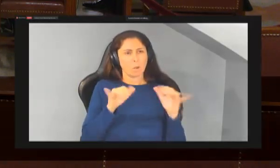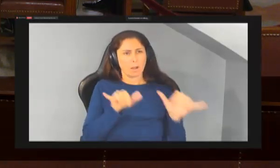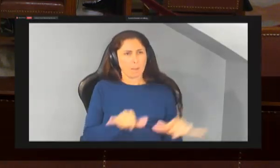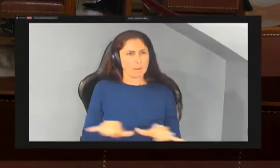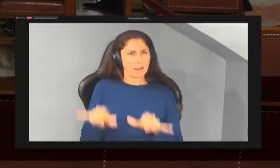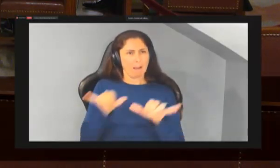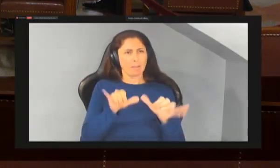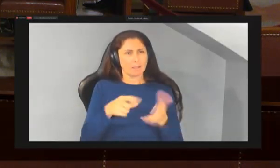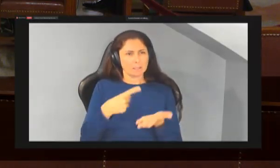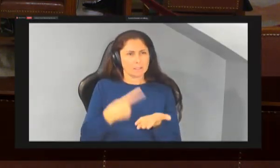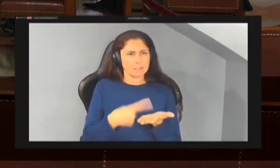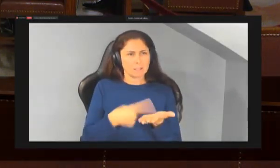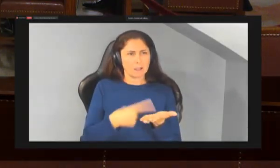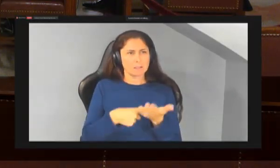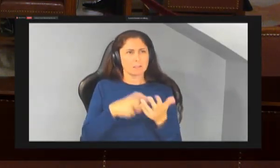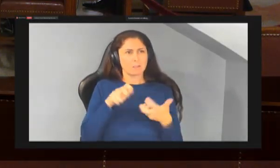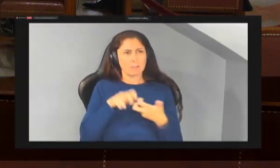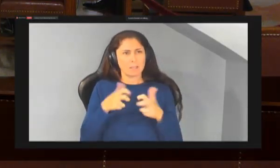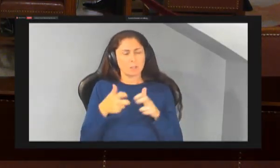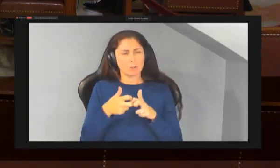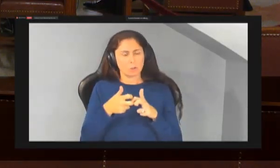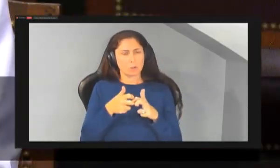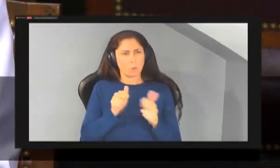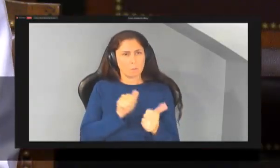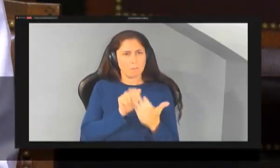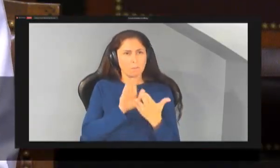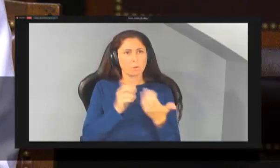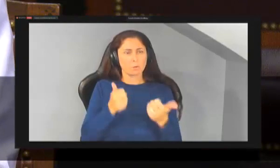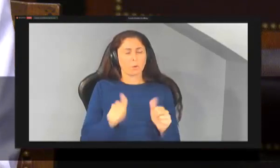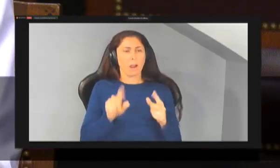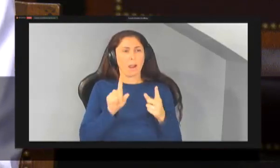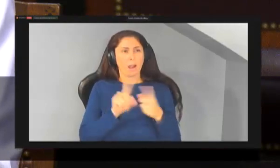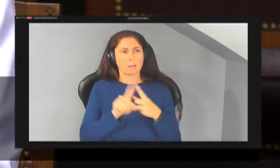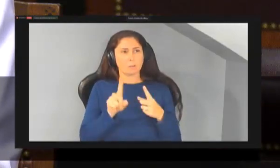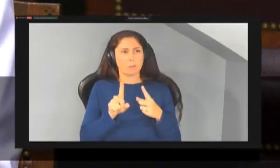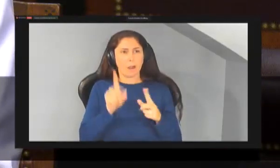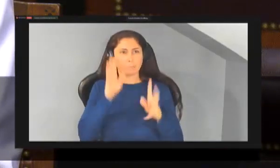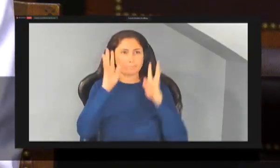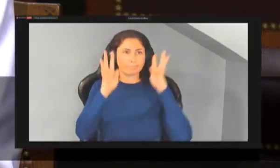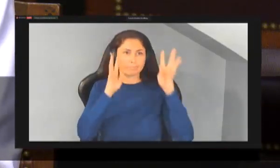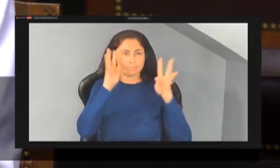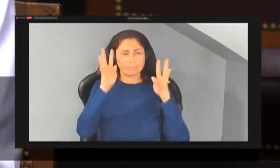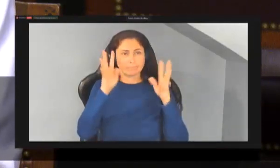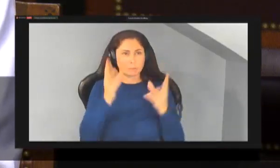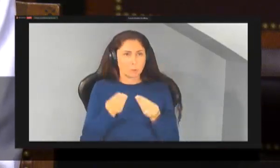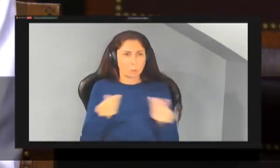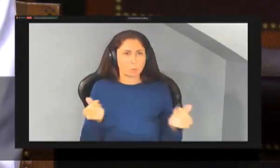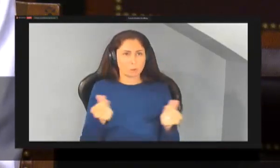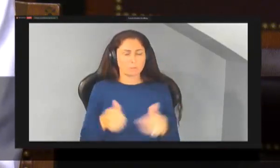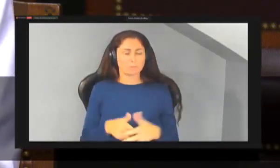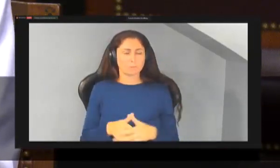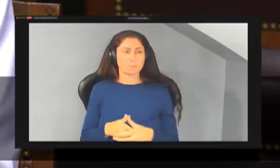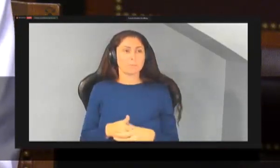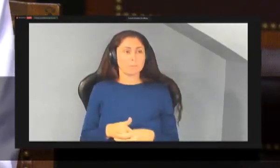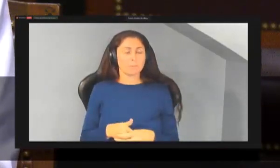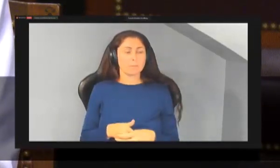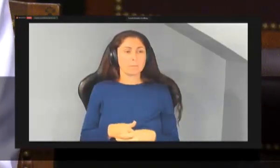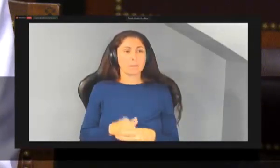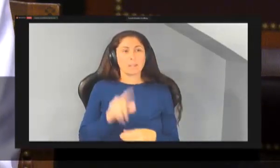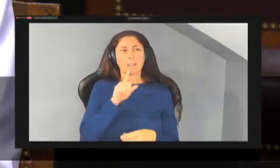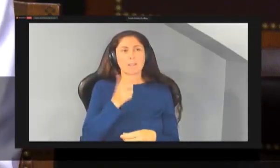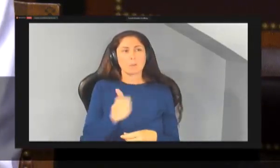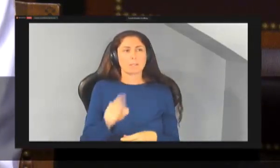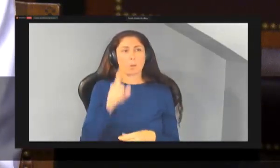discuss the issues that are before us, and try to craft hopefully some sense of solution. If there's any one thing that